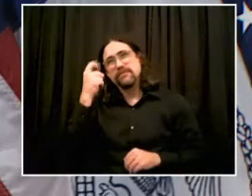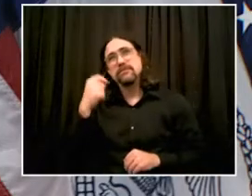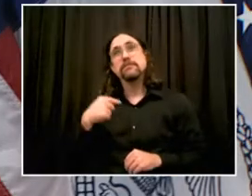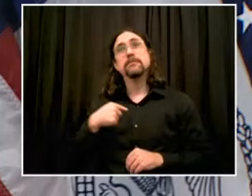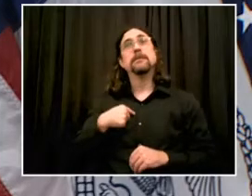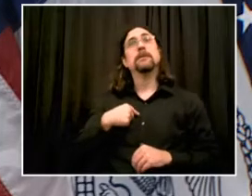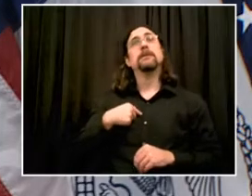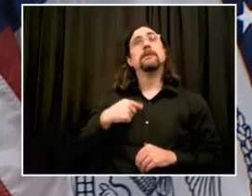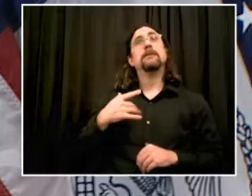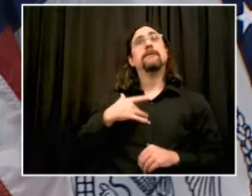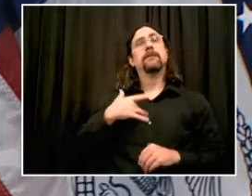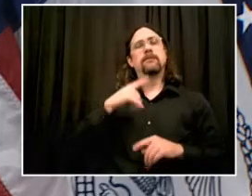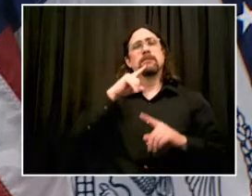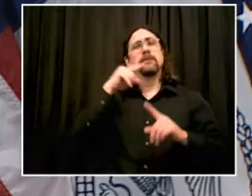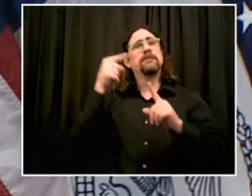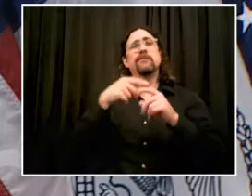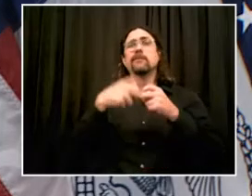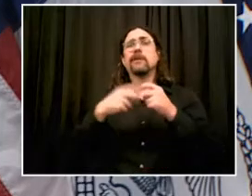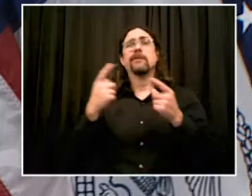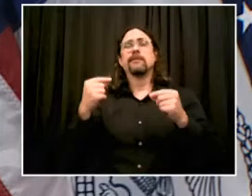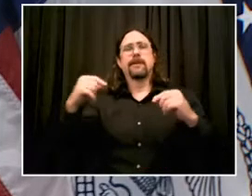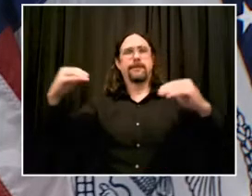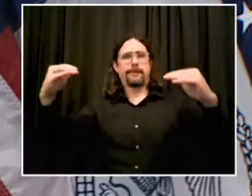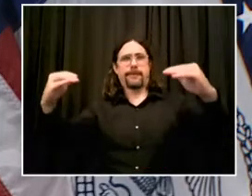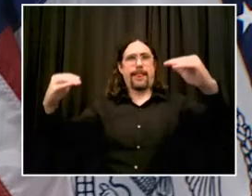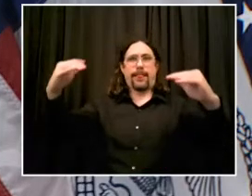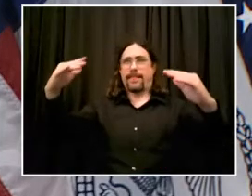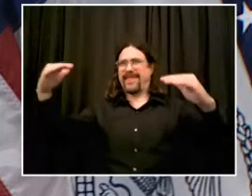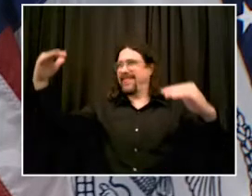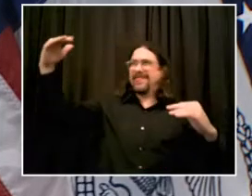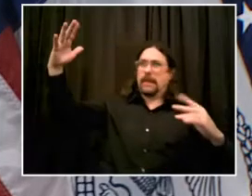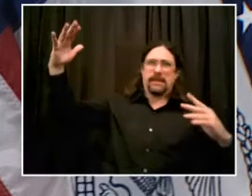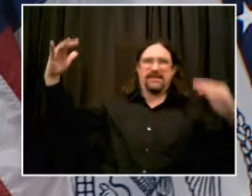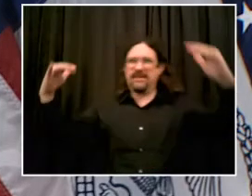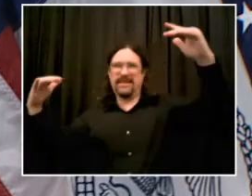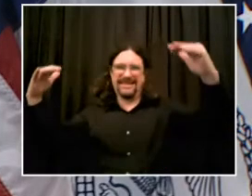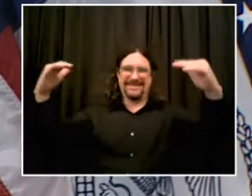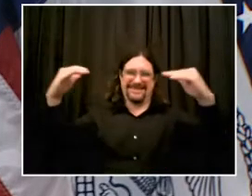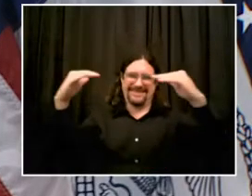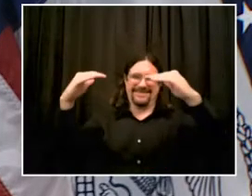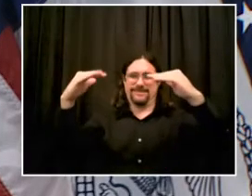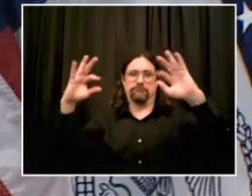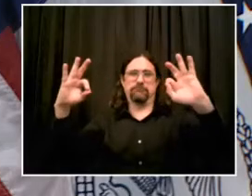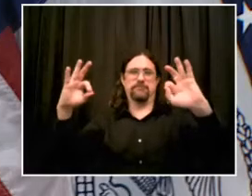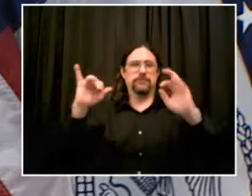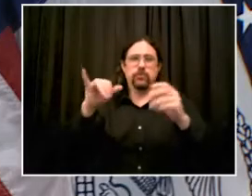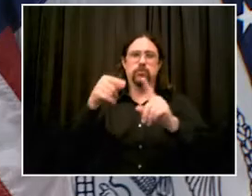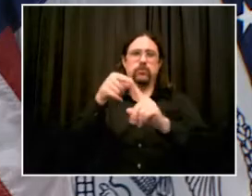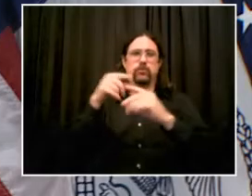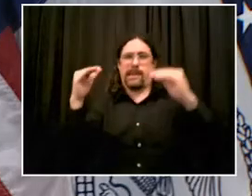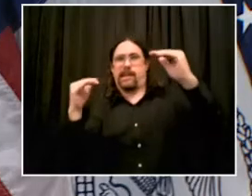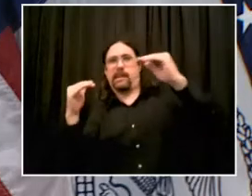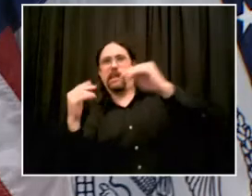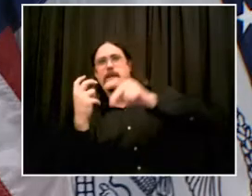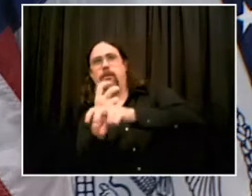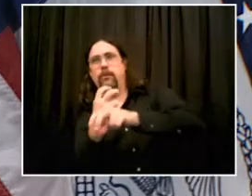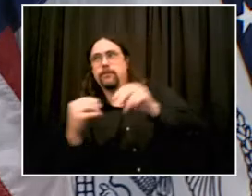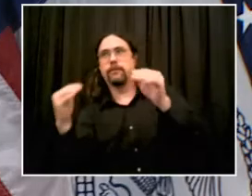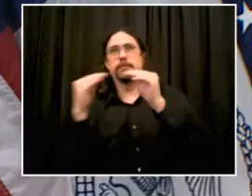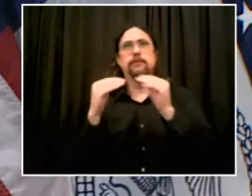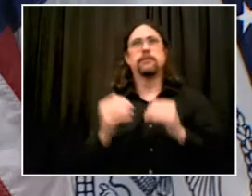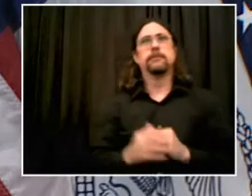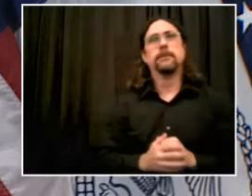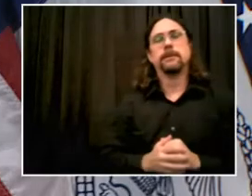Thank you. And then second question, and this one is for the sheriff. I'm just curious, given the end of